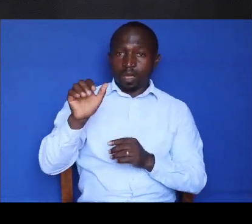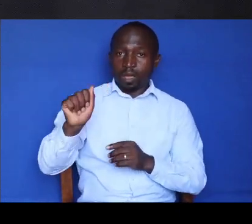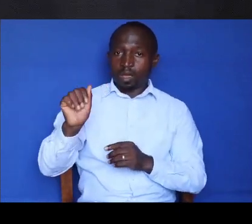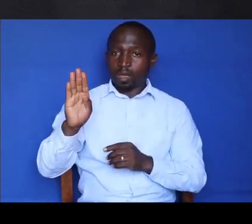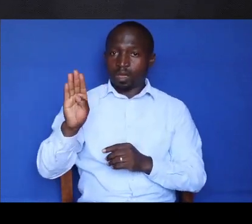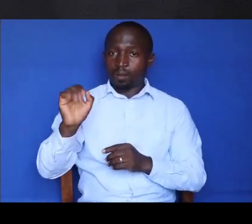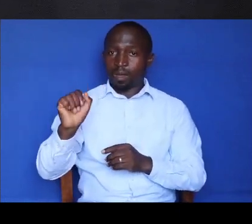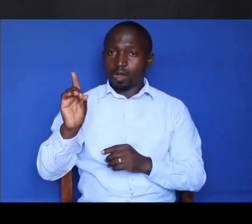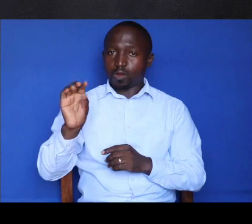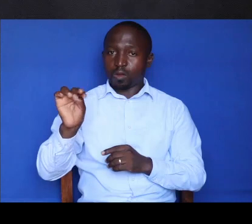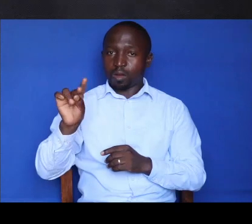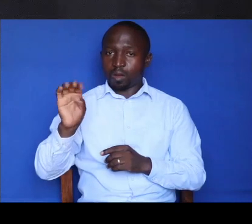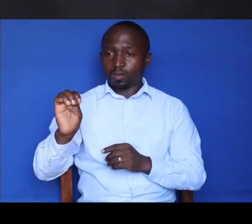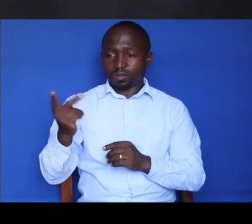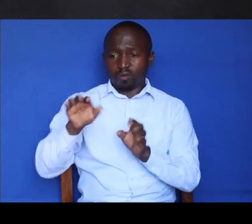abandoned